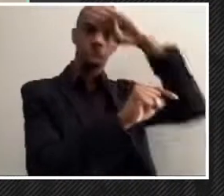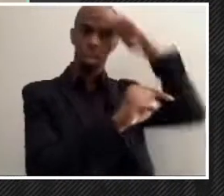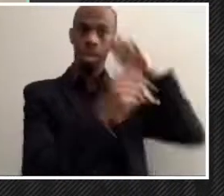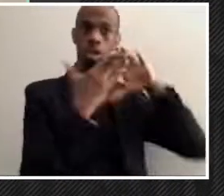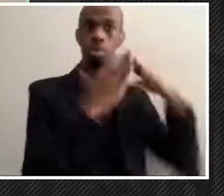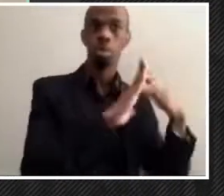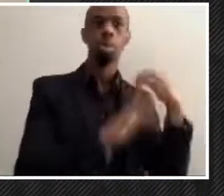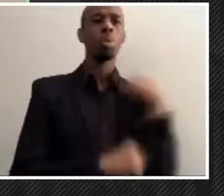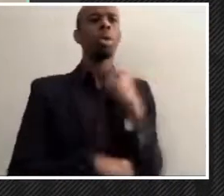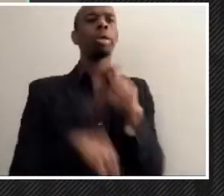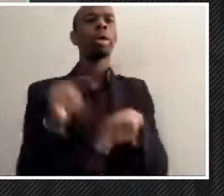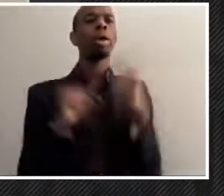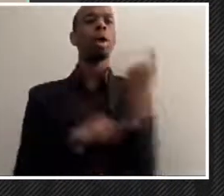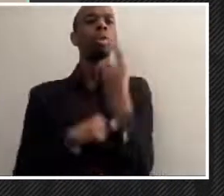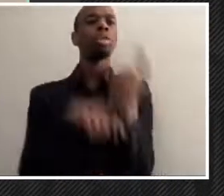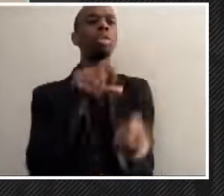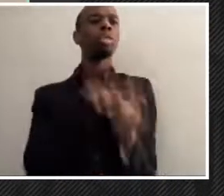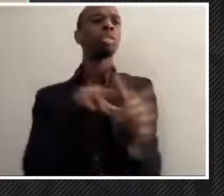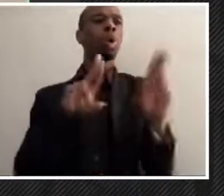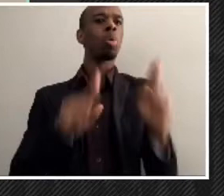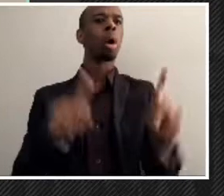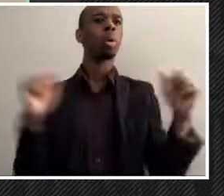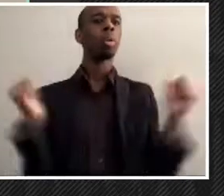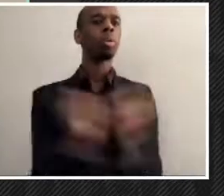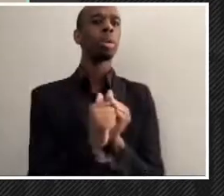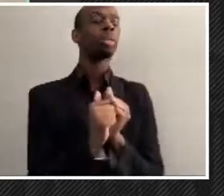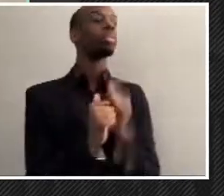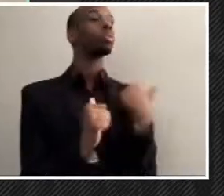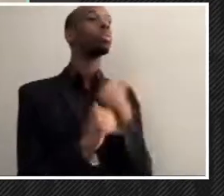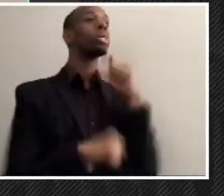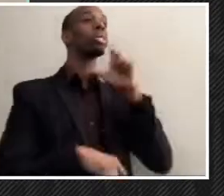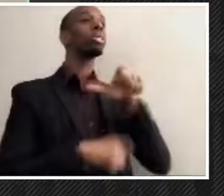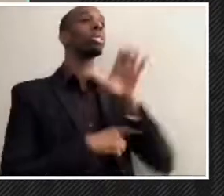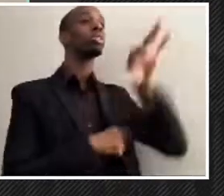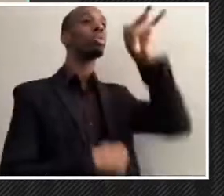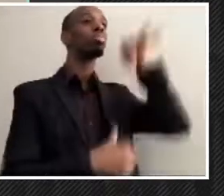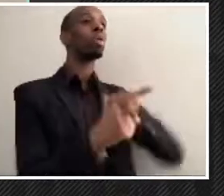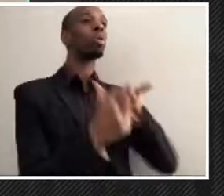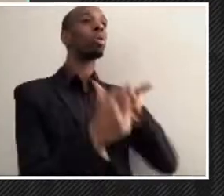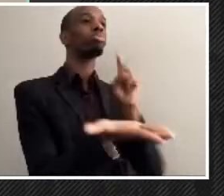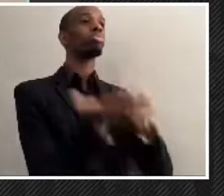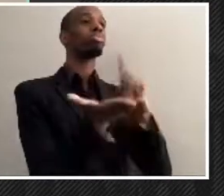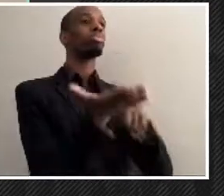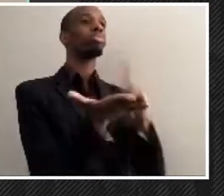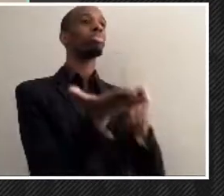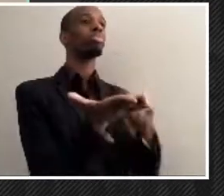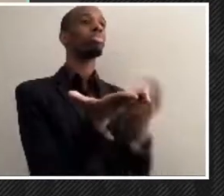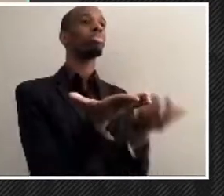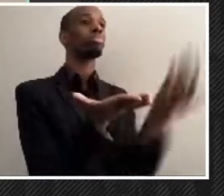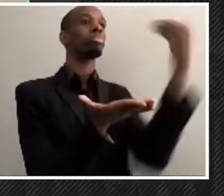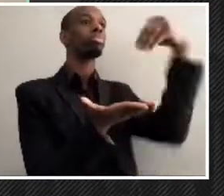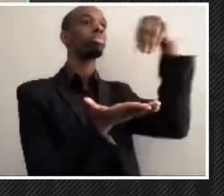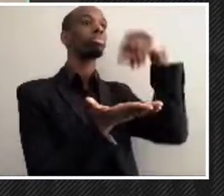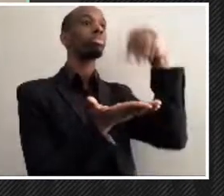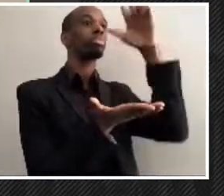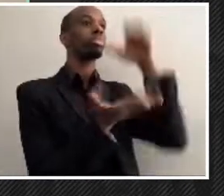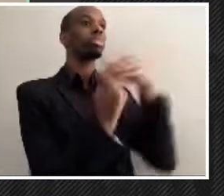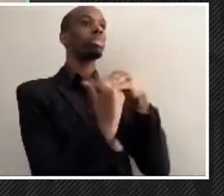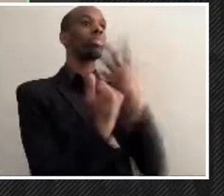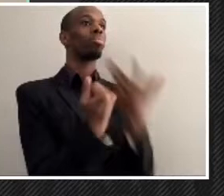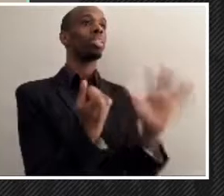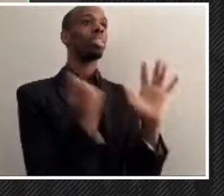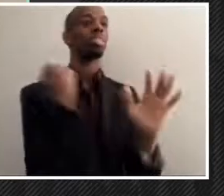and say, we need your votes and then disappear. This is about the long-term realization of the challenges that